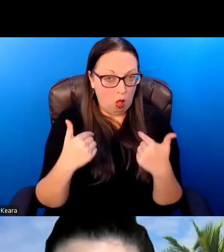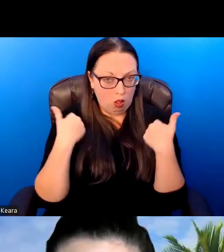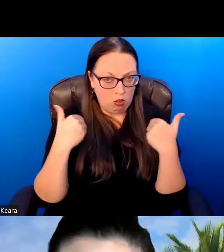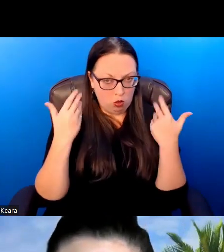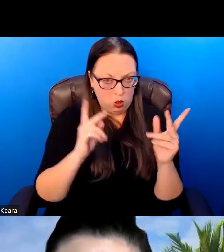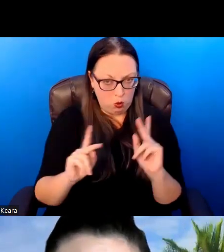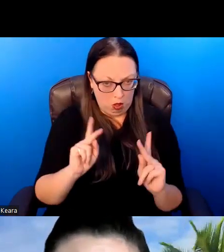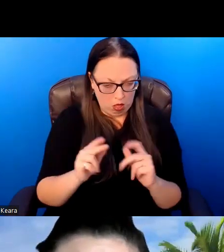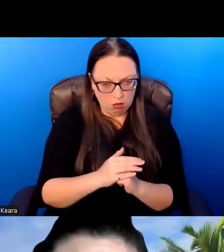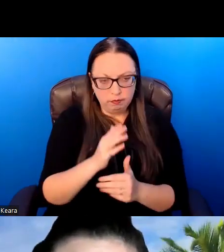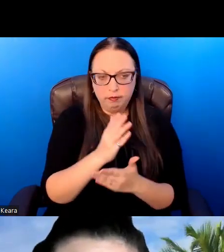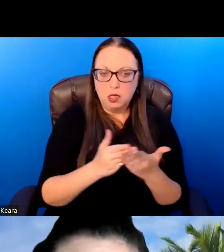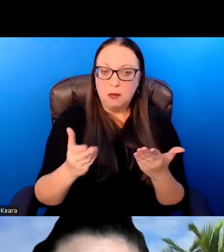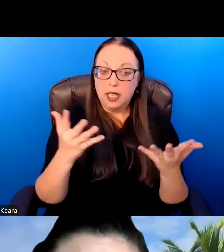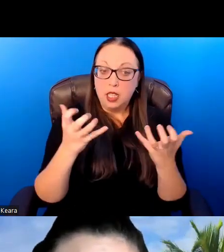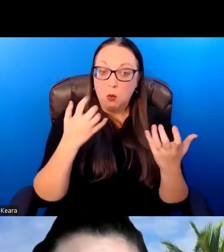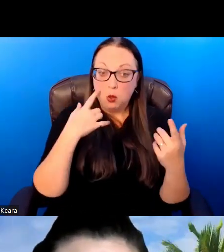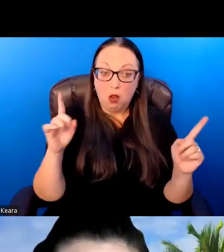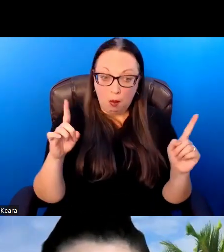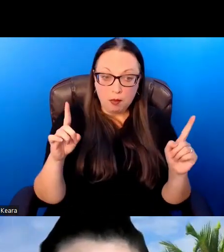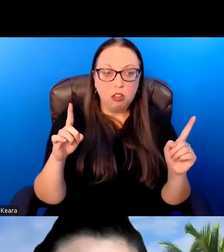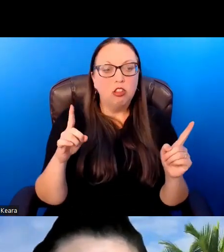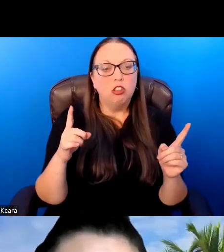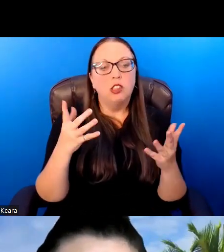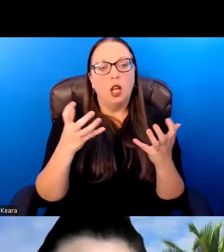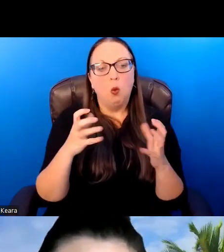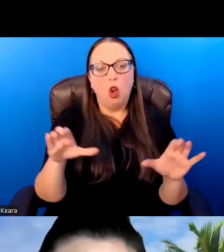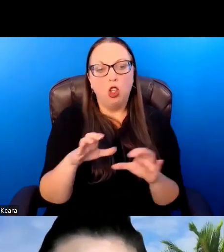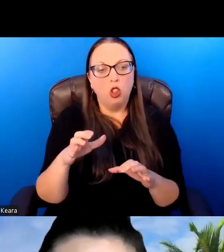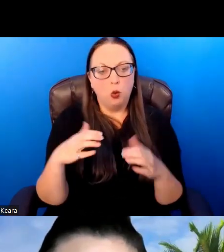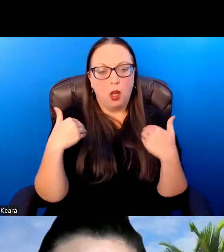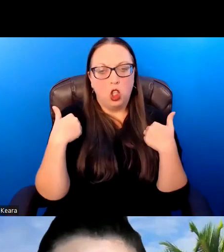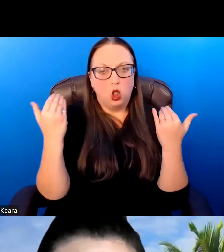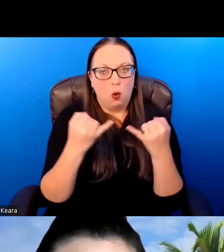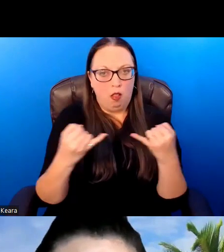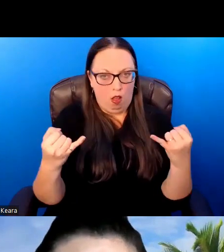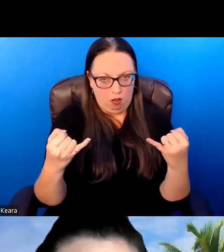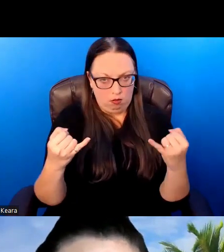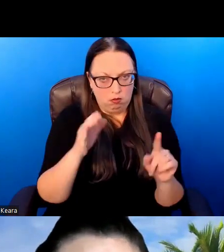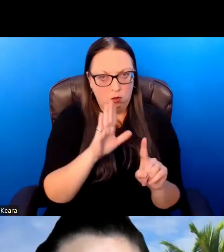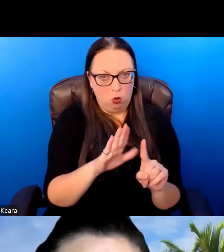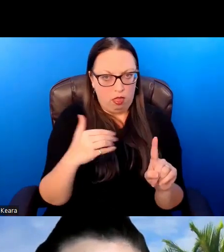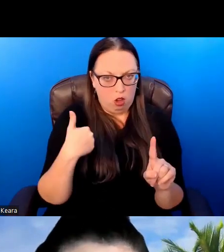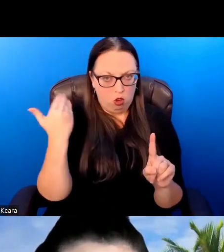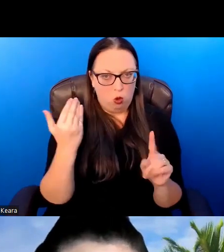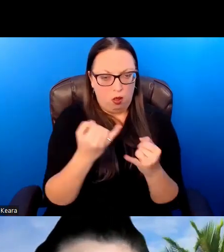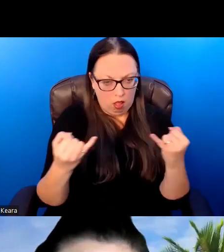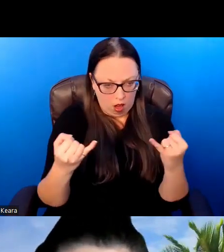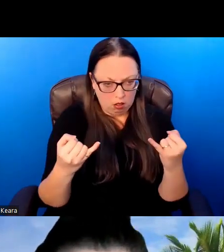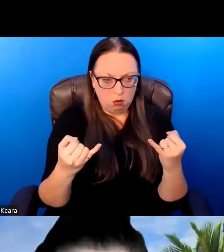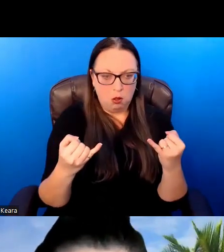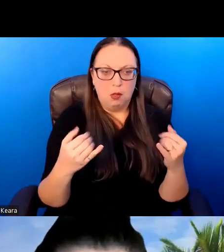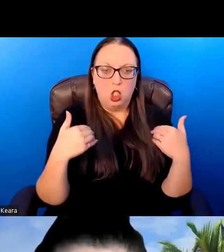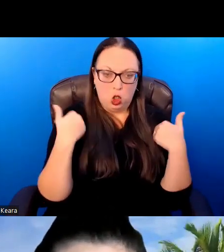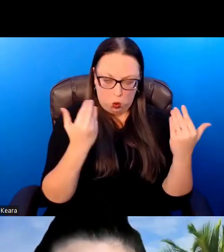Some of the things that they would like to accomplish is they want to do a youth line. So their youth line will be youth driven and